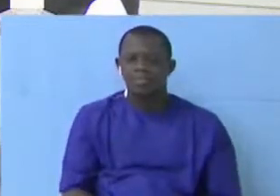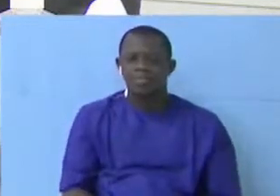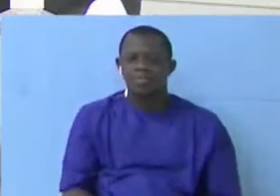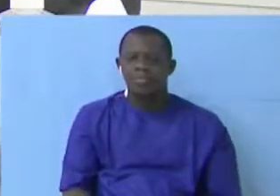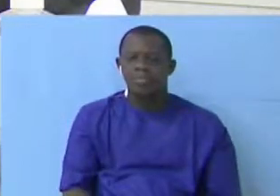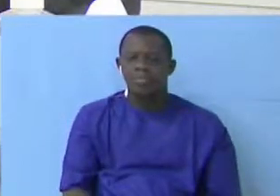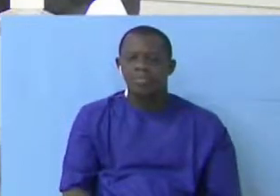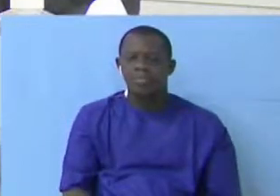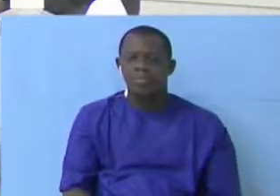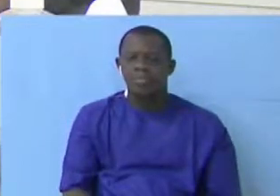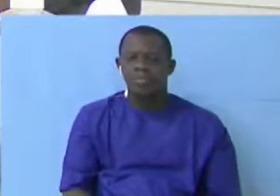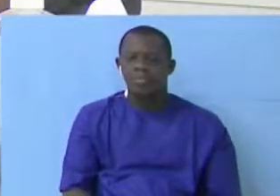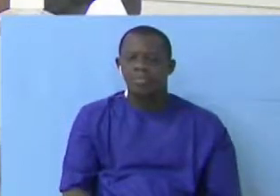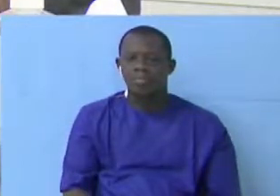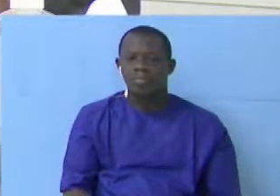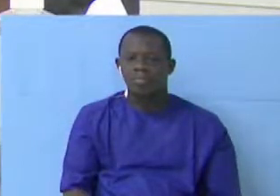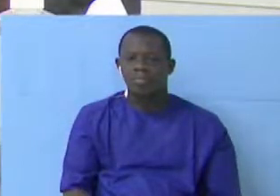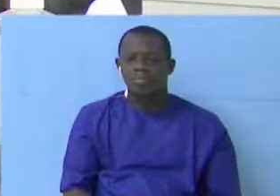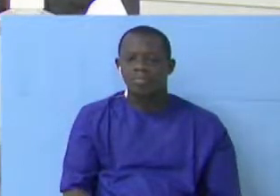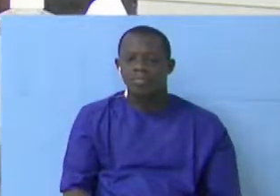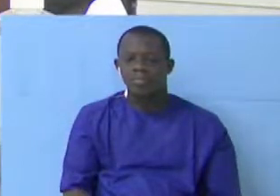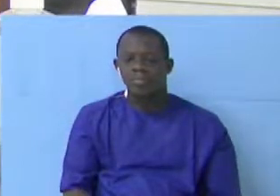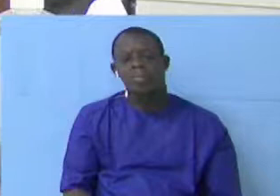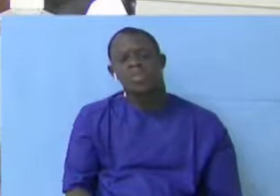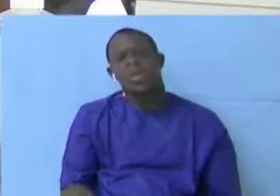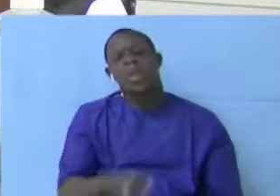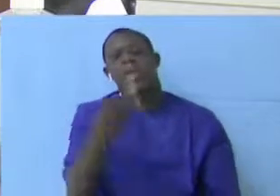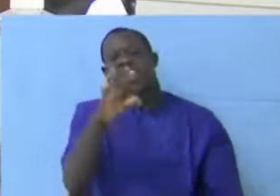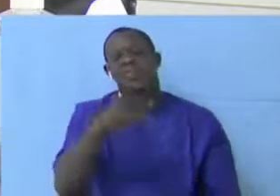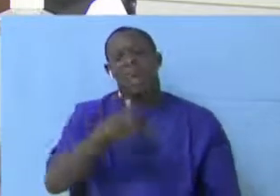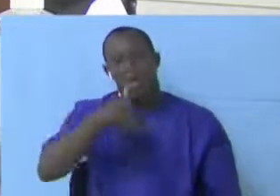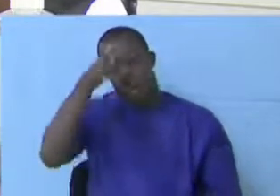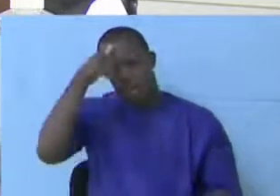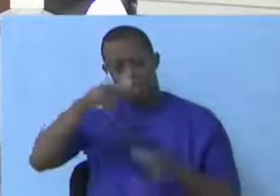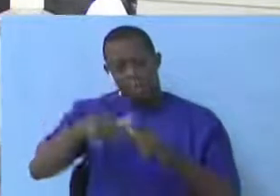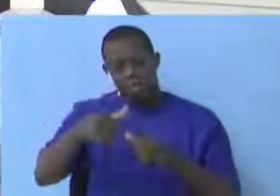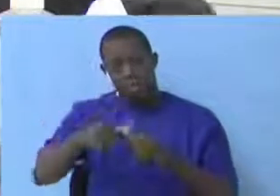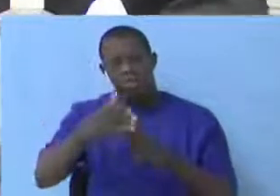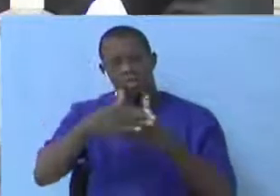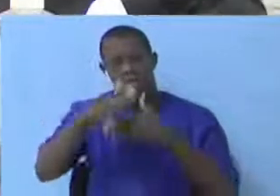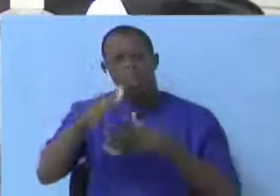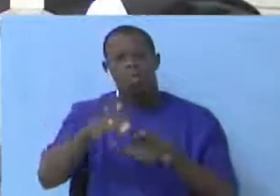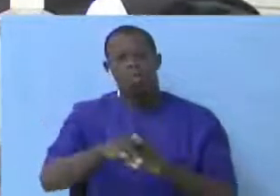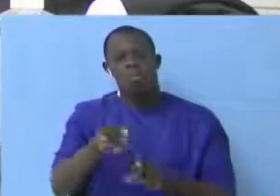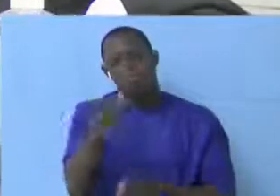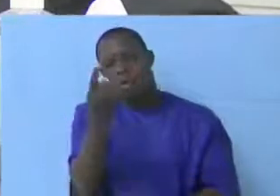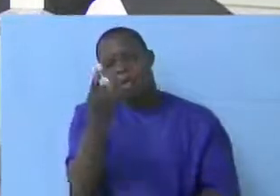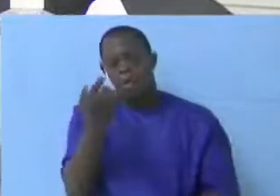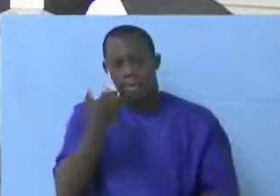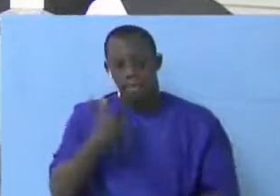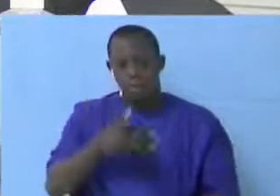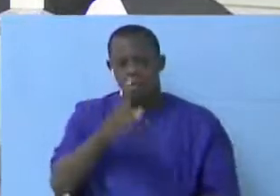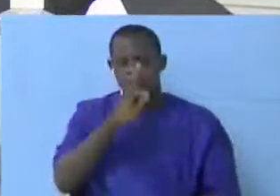And I think if my memory serves me well, one of the people that he was